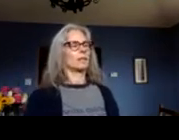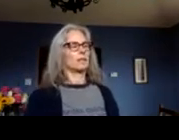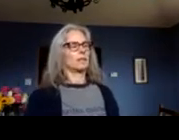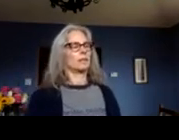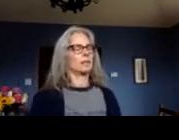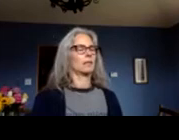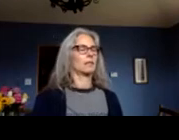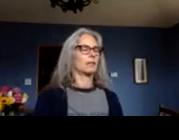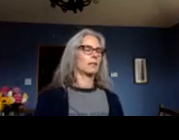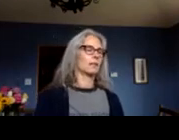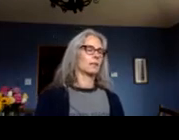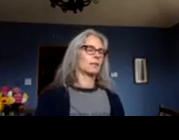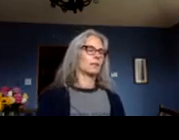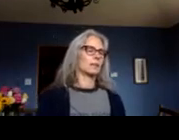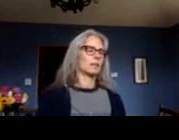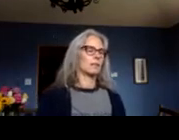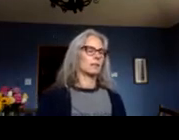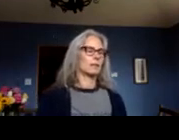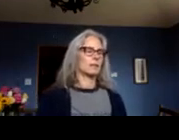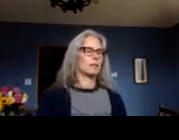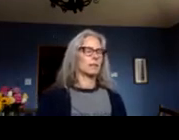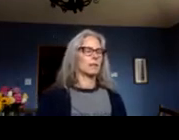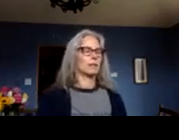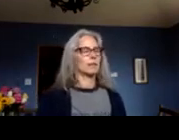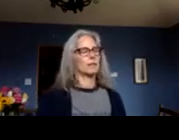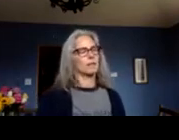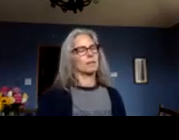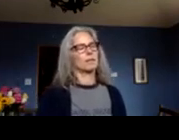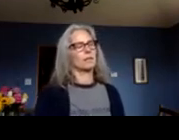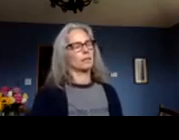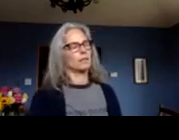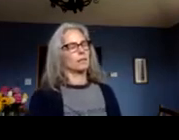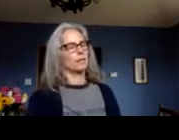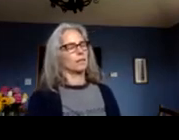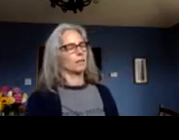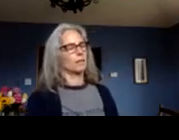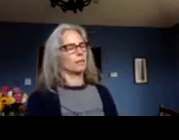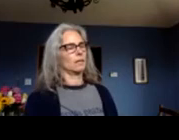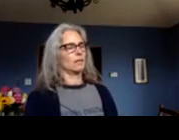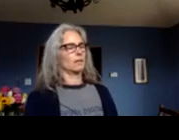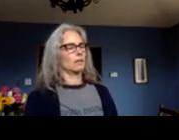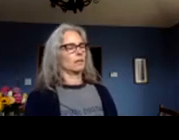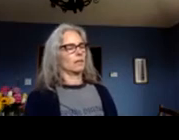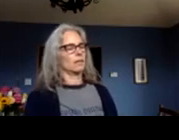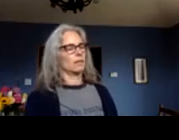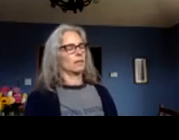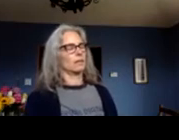Great. I'm gonna go ahead and move on. Remember that I want to actually, before I move on, I